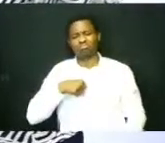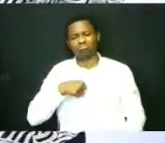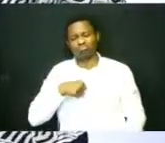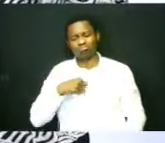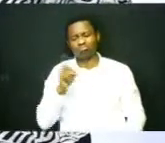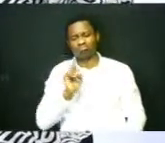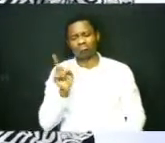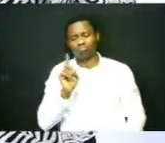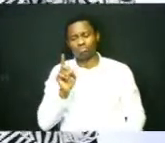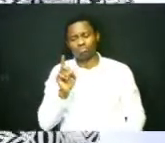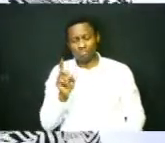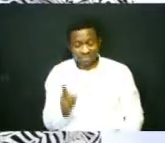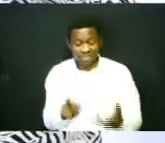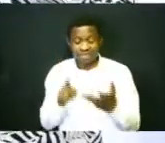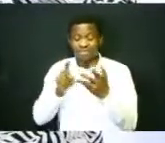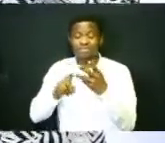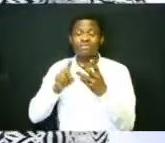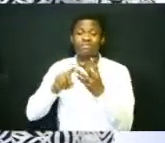of God. If a